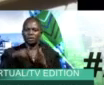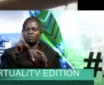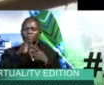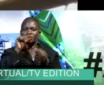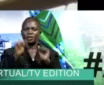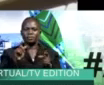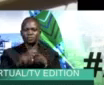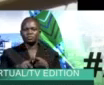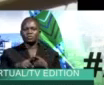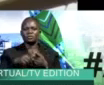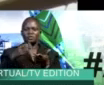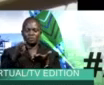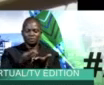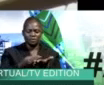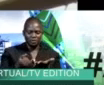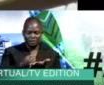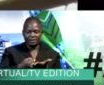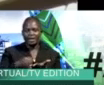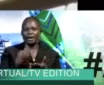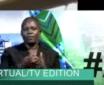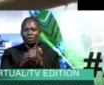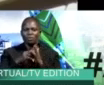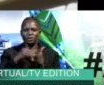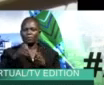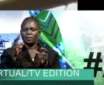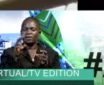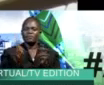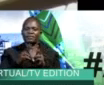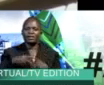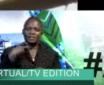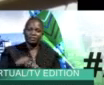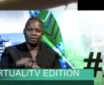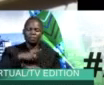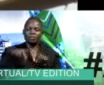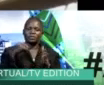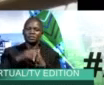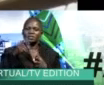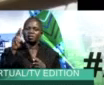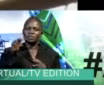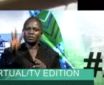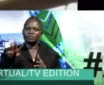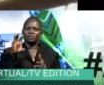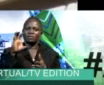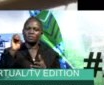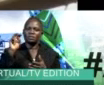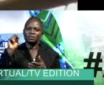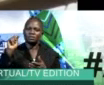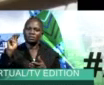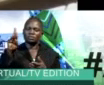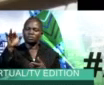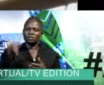we require to be able to design our own. Initially, it's going to be a bit difficult, but this is 21st